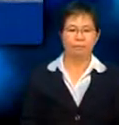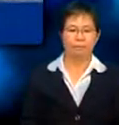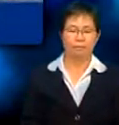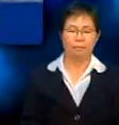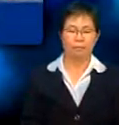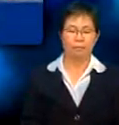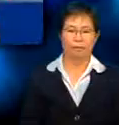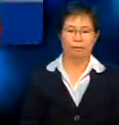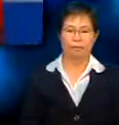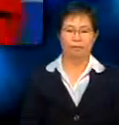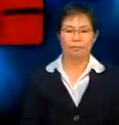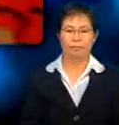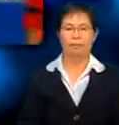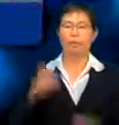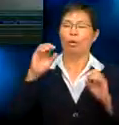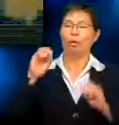Oh, sorry.